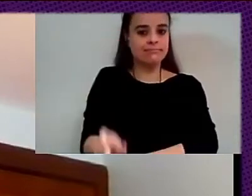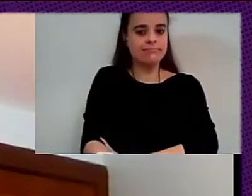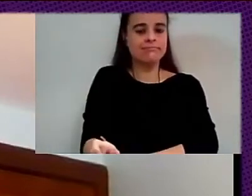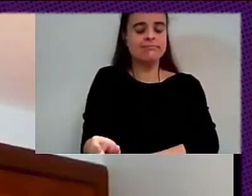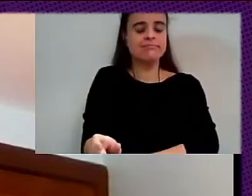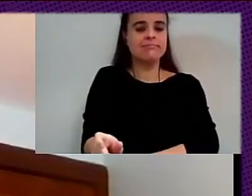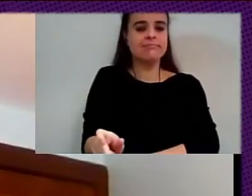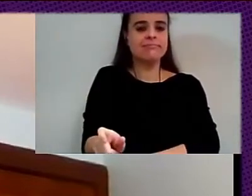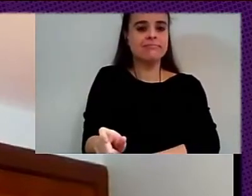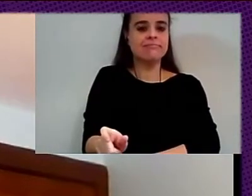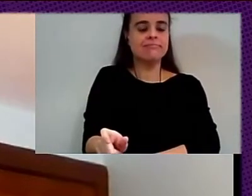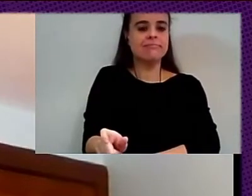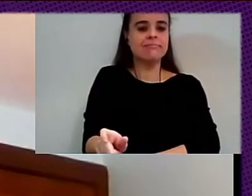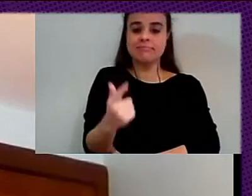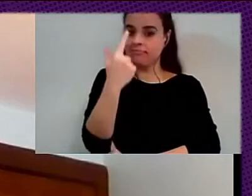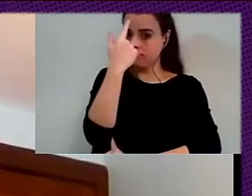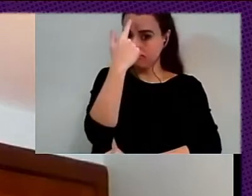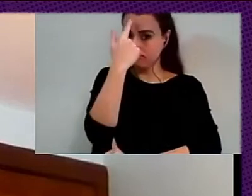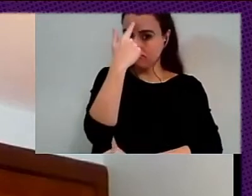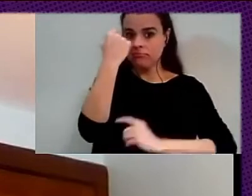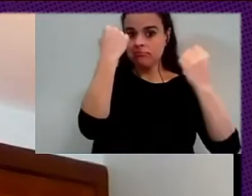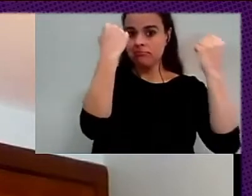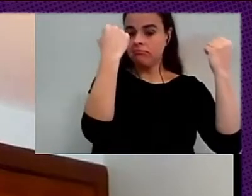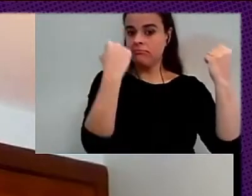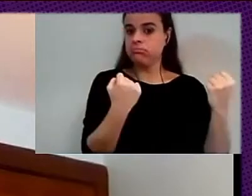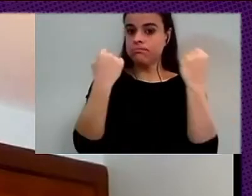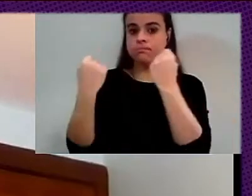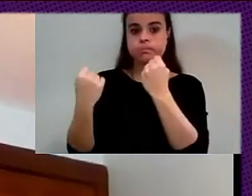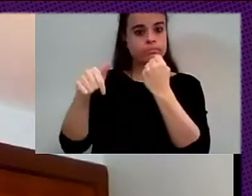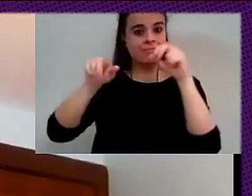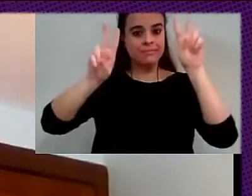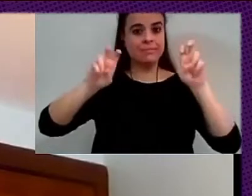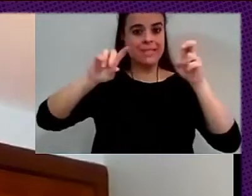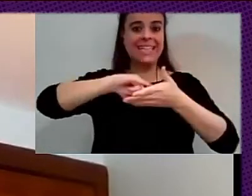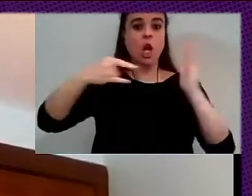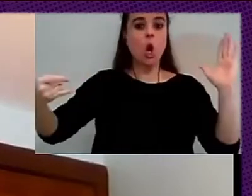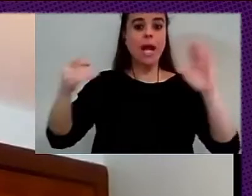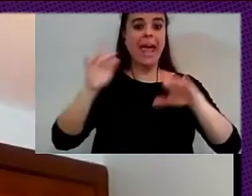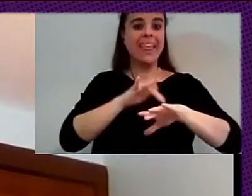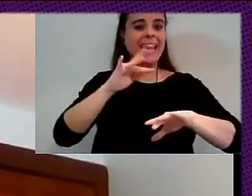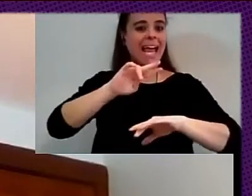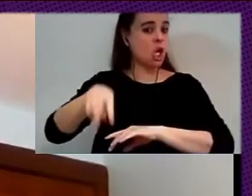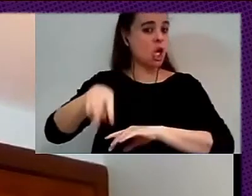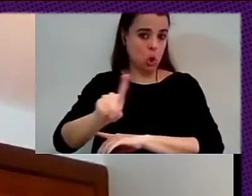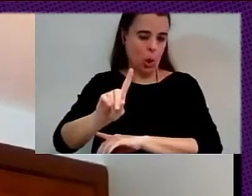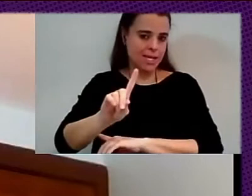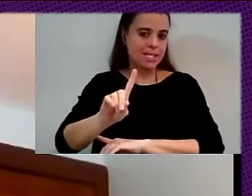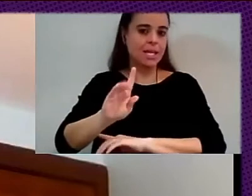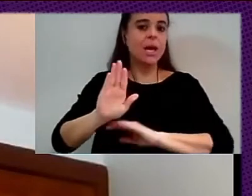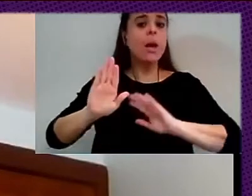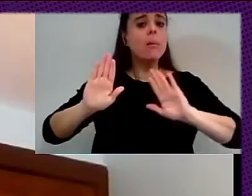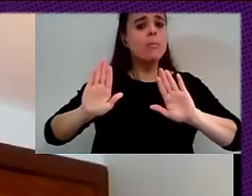in or taking on the subject of digital technology, they were open-minded to the idea, and they took me in. So I wound